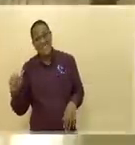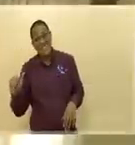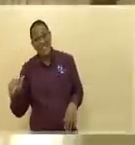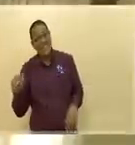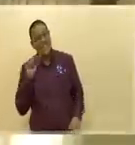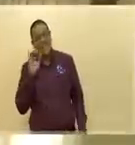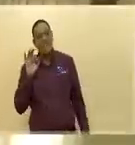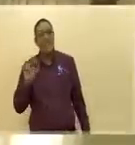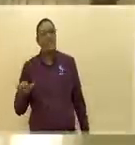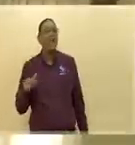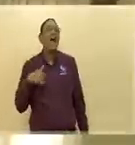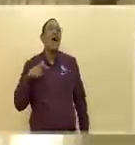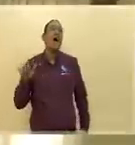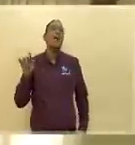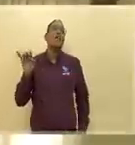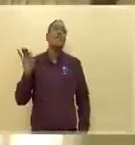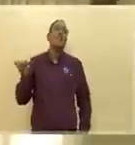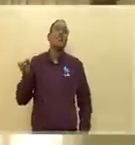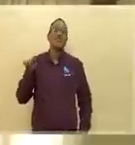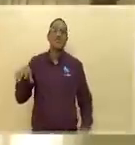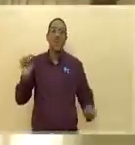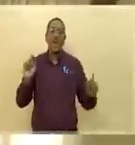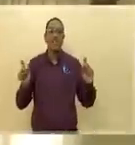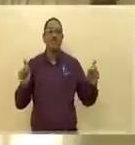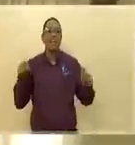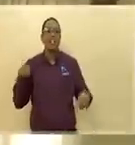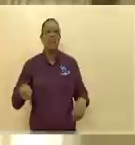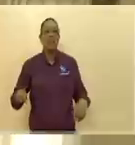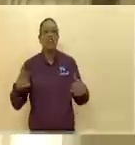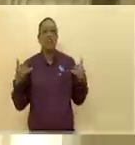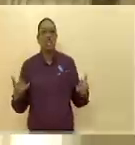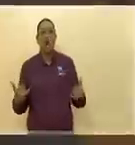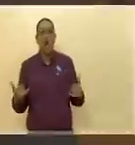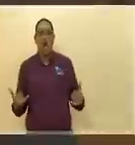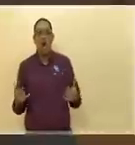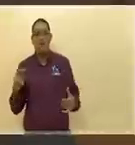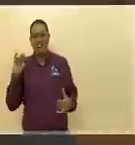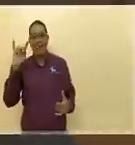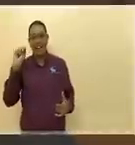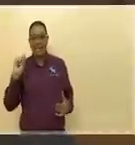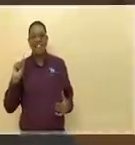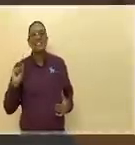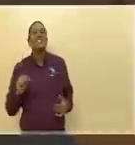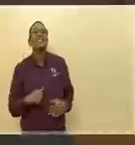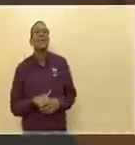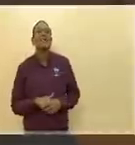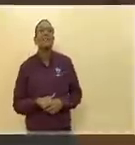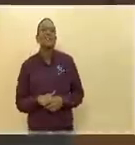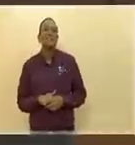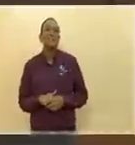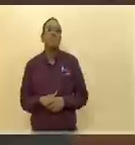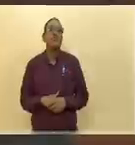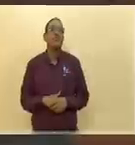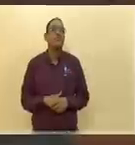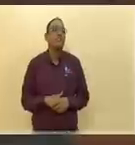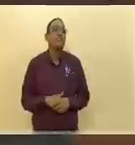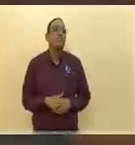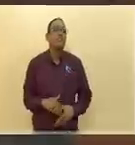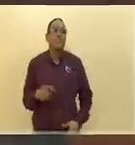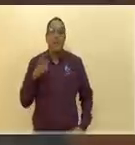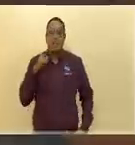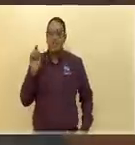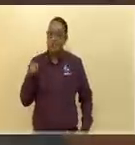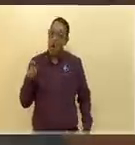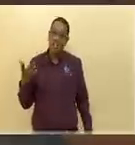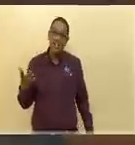I've asked Floyd to take the reins on it now. But I've insisted upon them, even in the